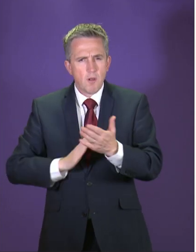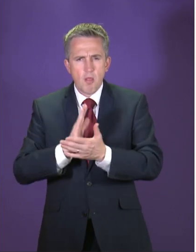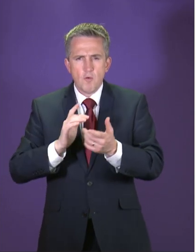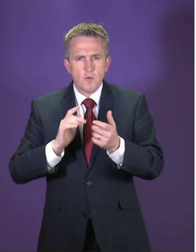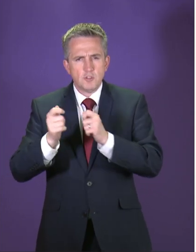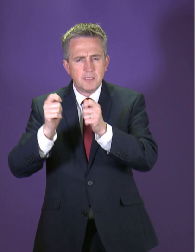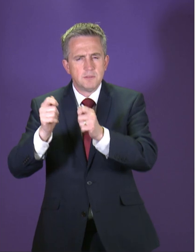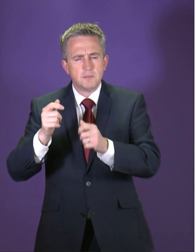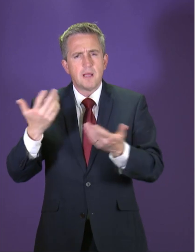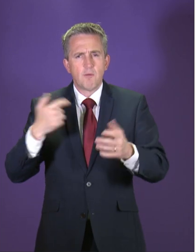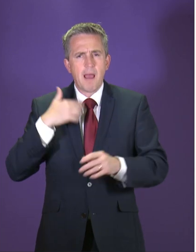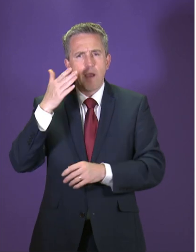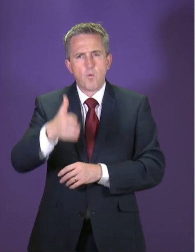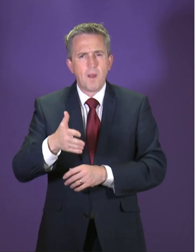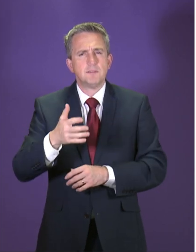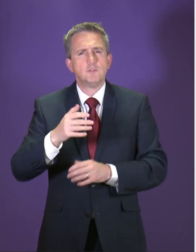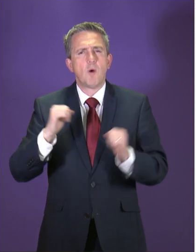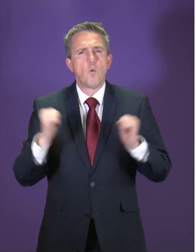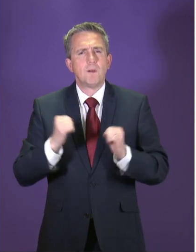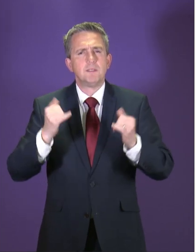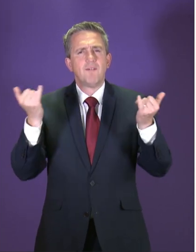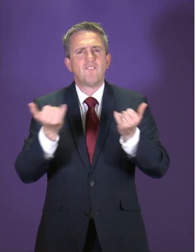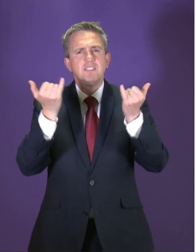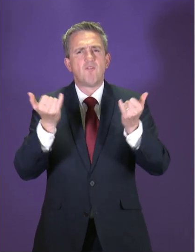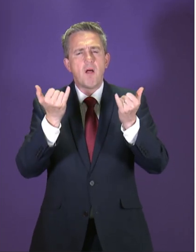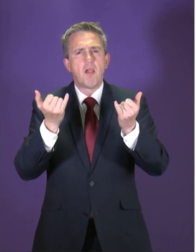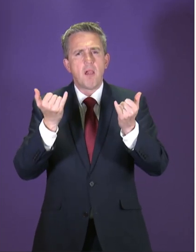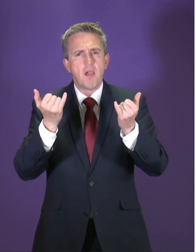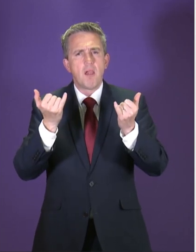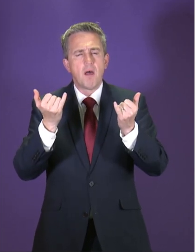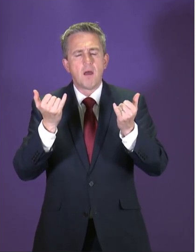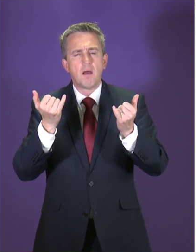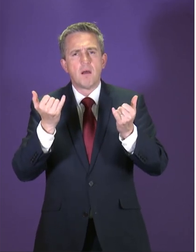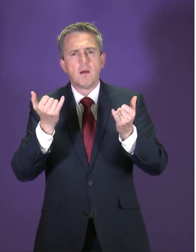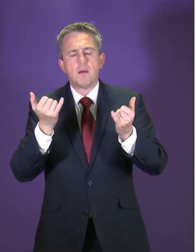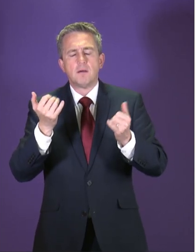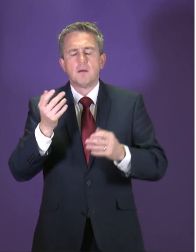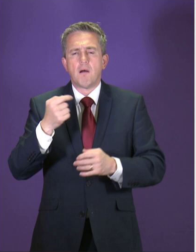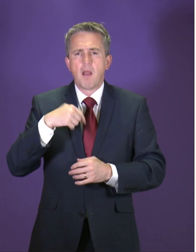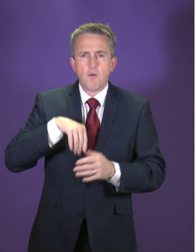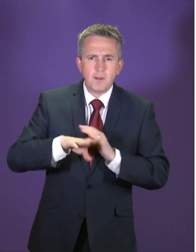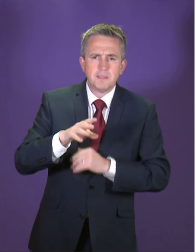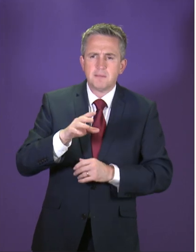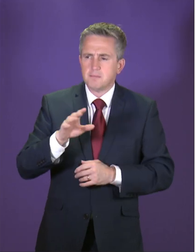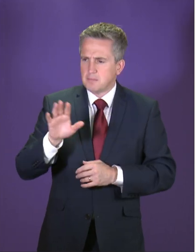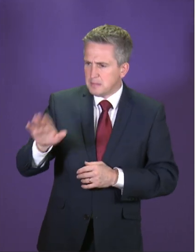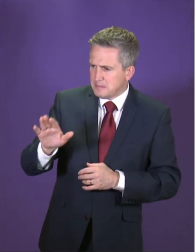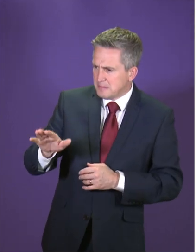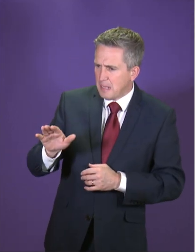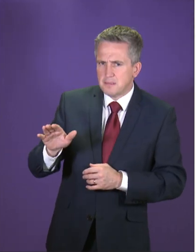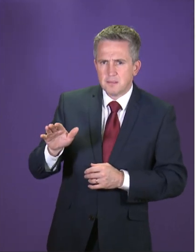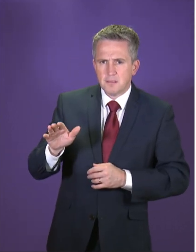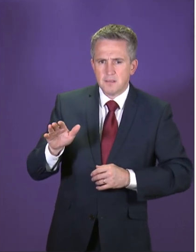the director of Winter Festival, called Eric Antonis saying, "My dear, here the